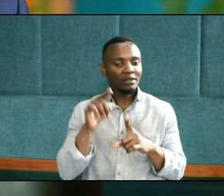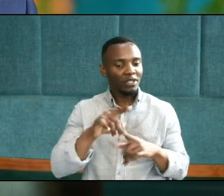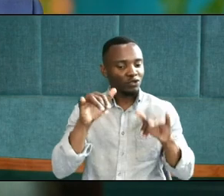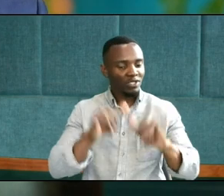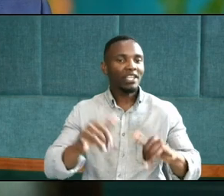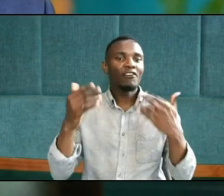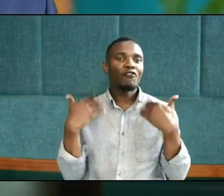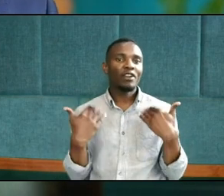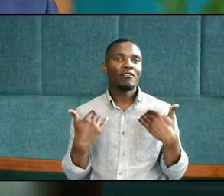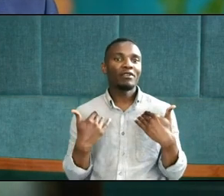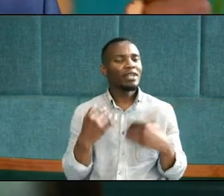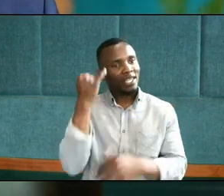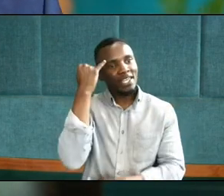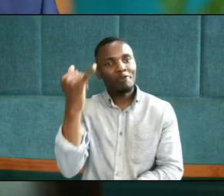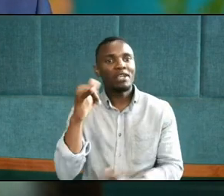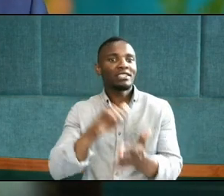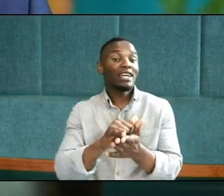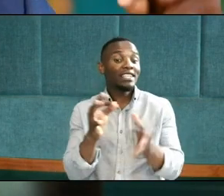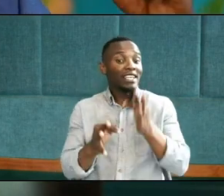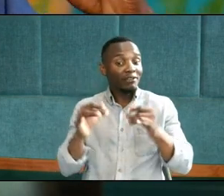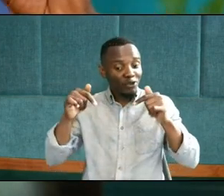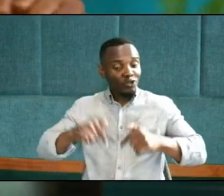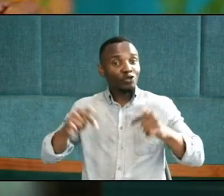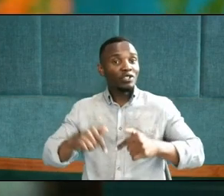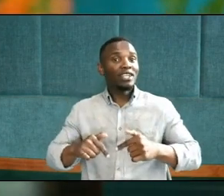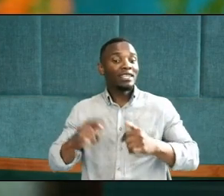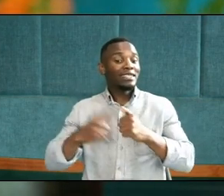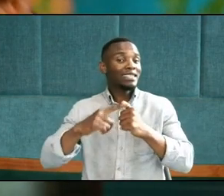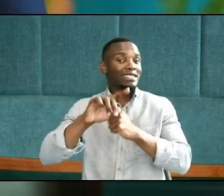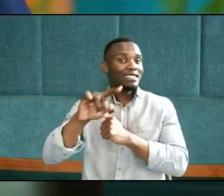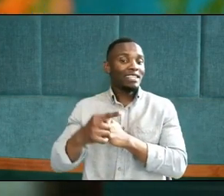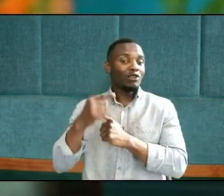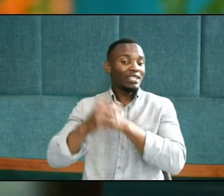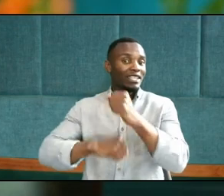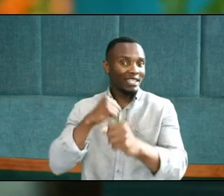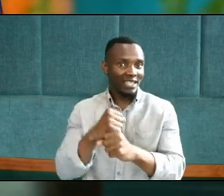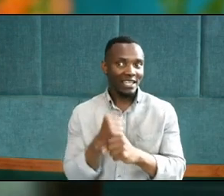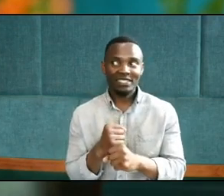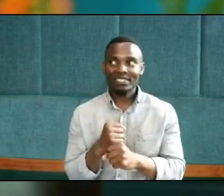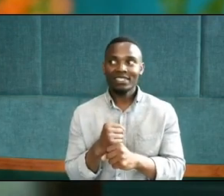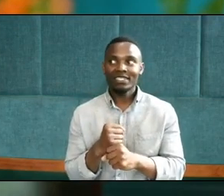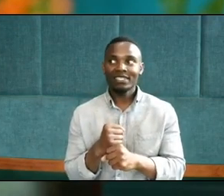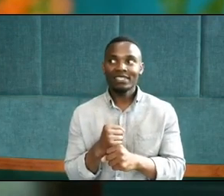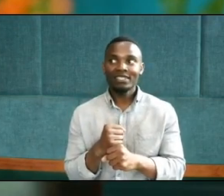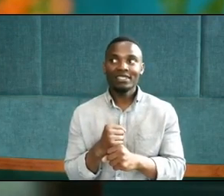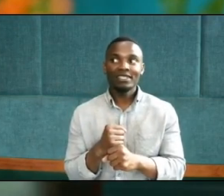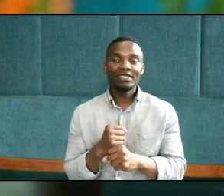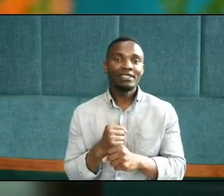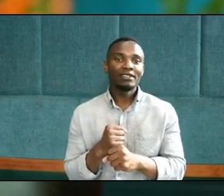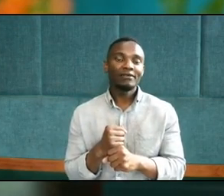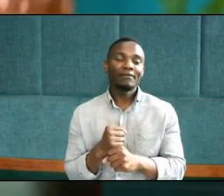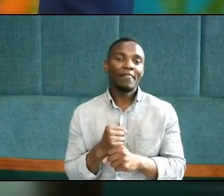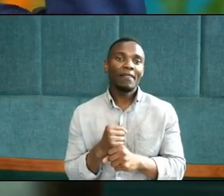forever. Can you imagine today, 6,000 years later, if it wasn't for sin that was allowed into this